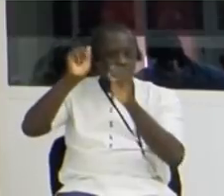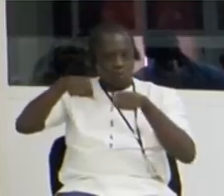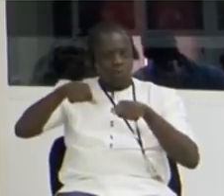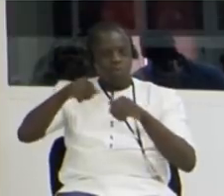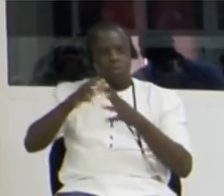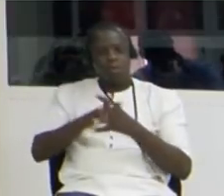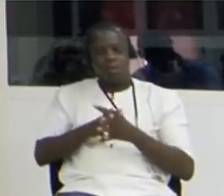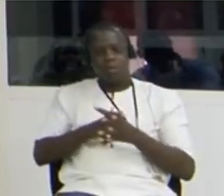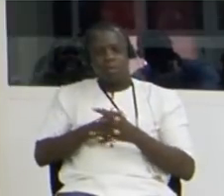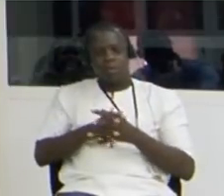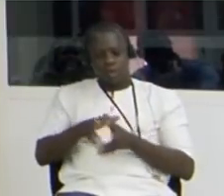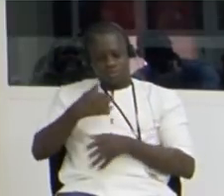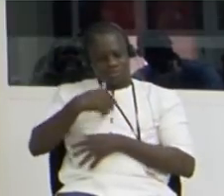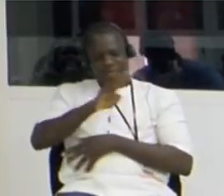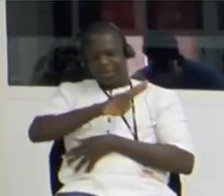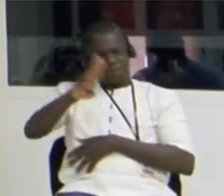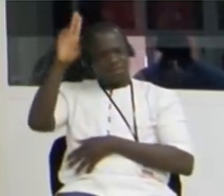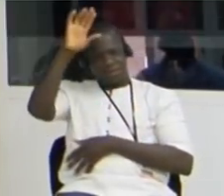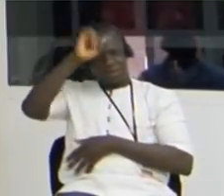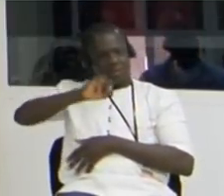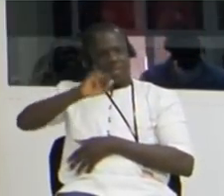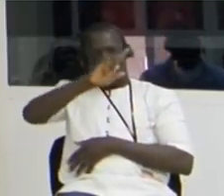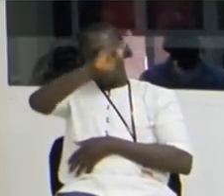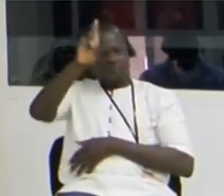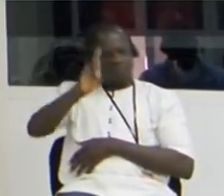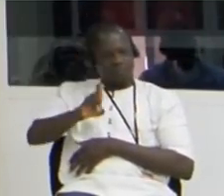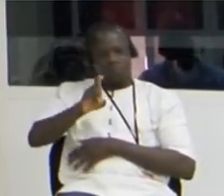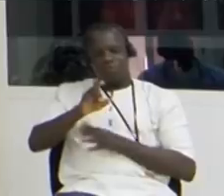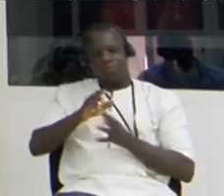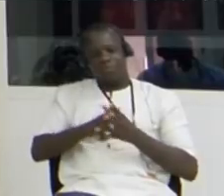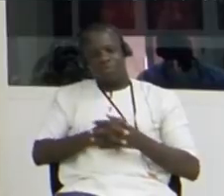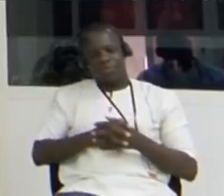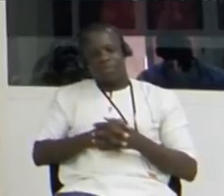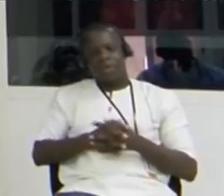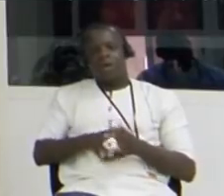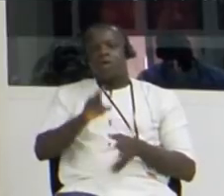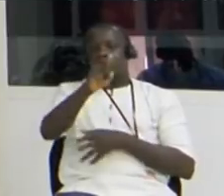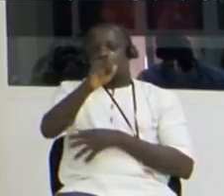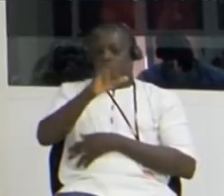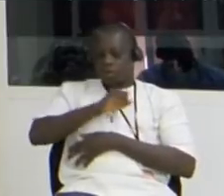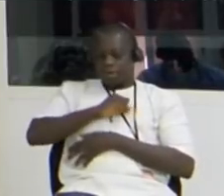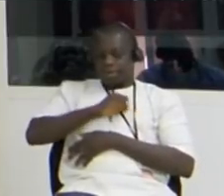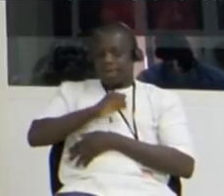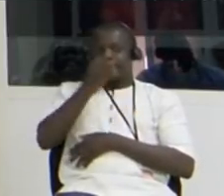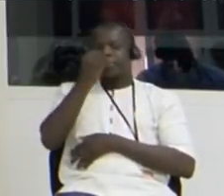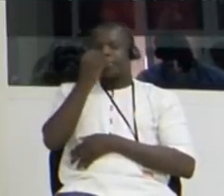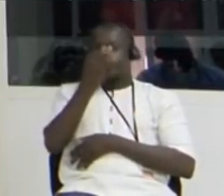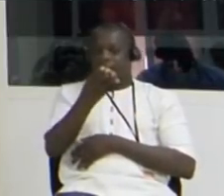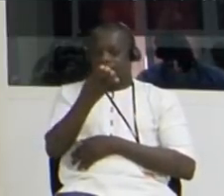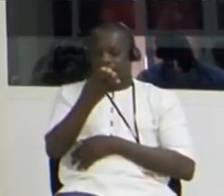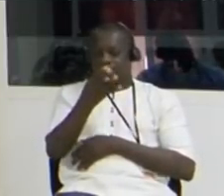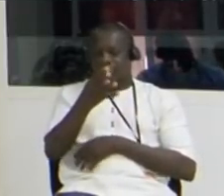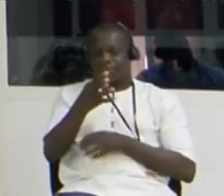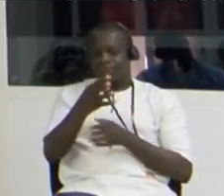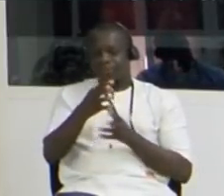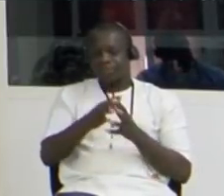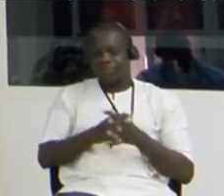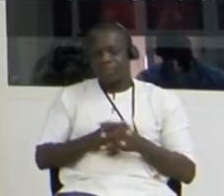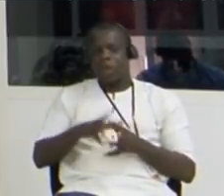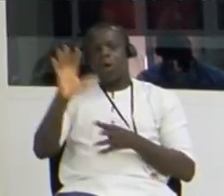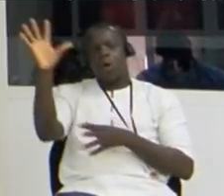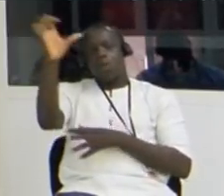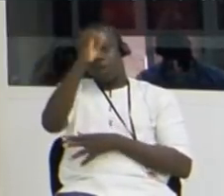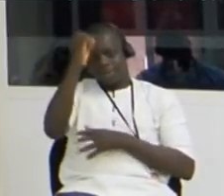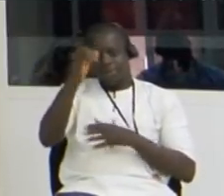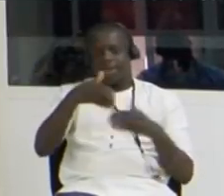Select them? I don't understand that question. You mentioned the fact that the winners were